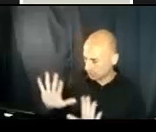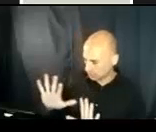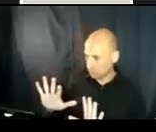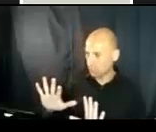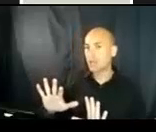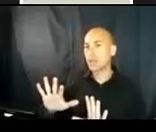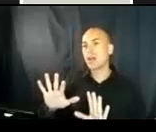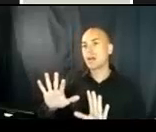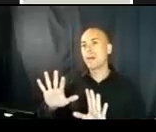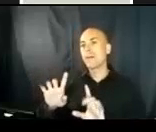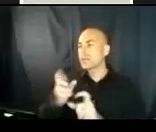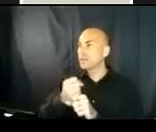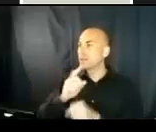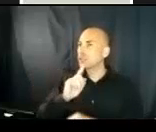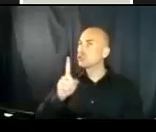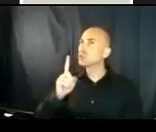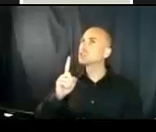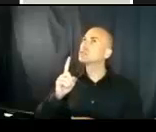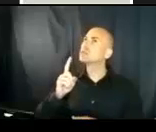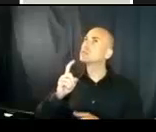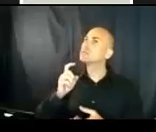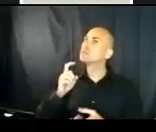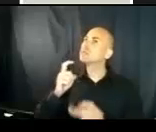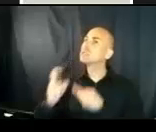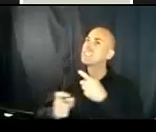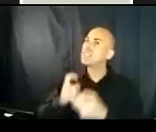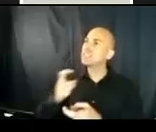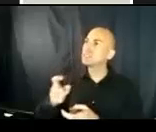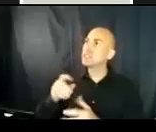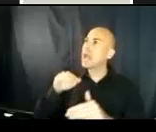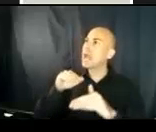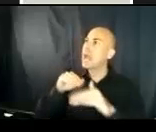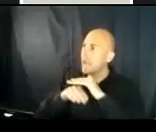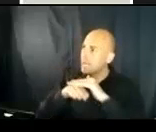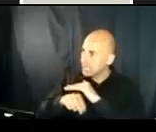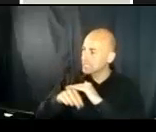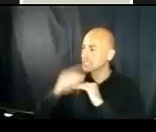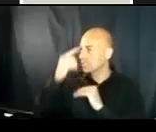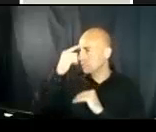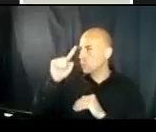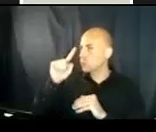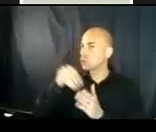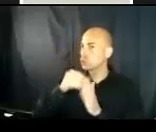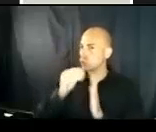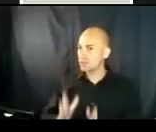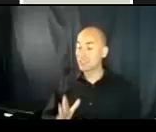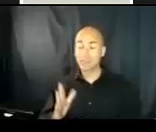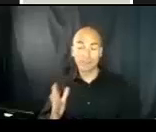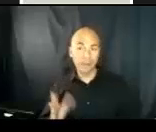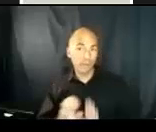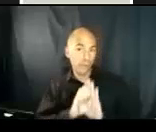to make sure we're providing access to our students. So for example, if you need to tell them